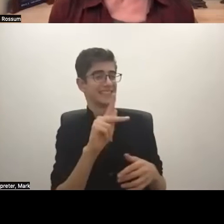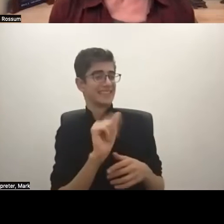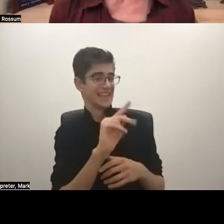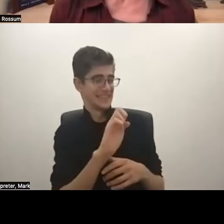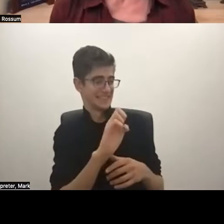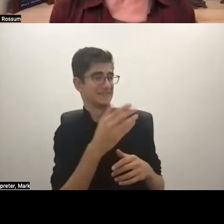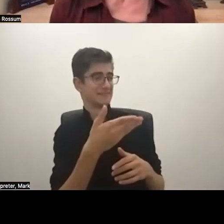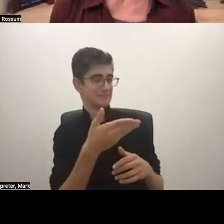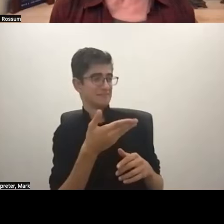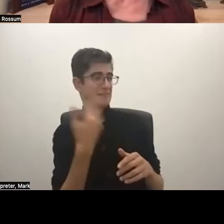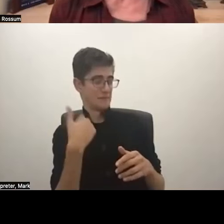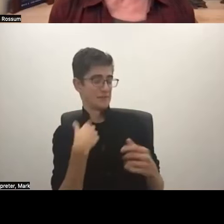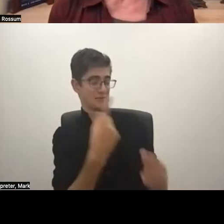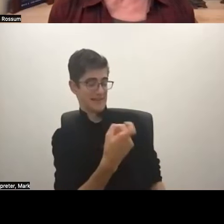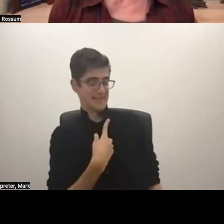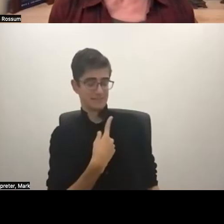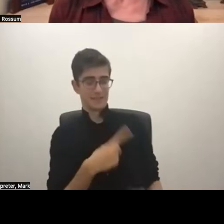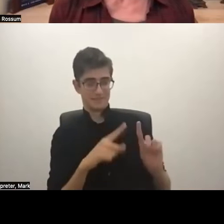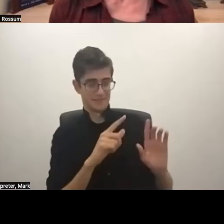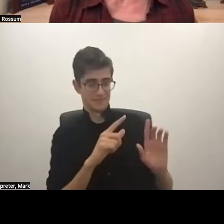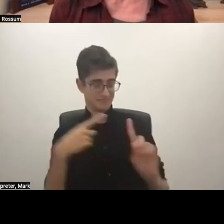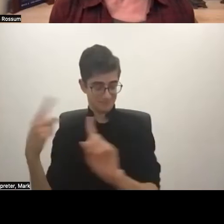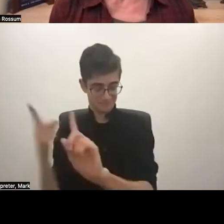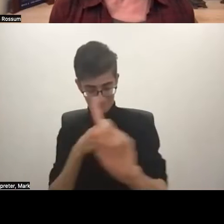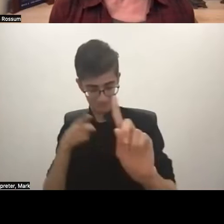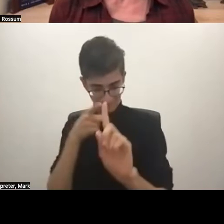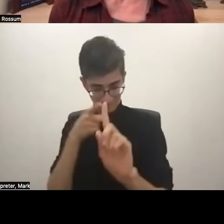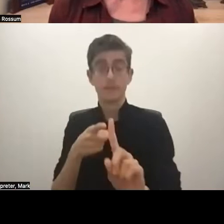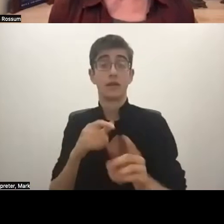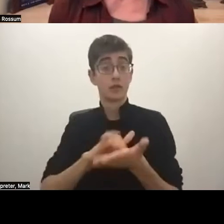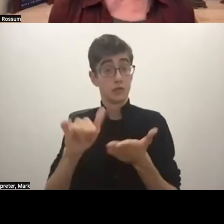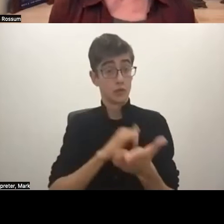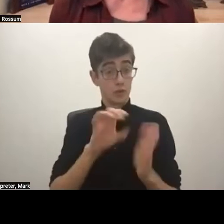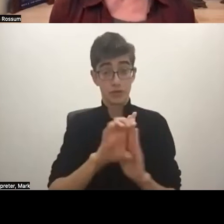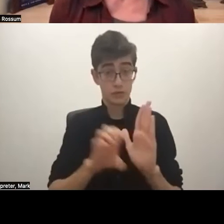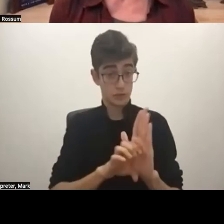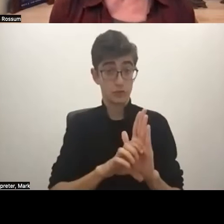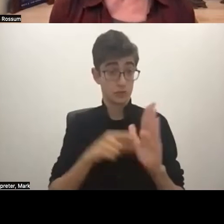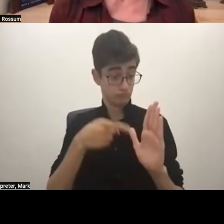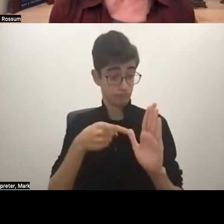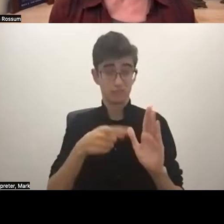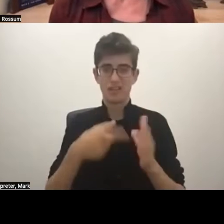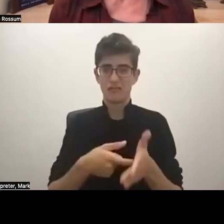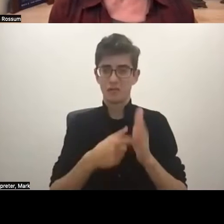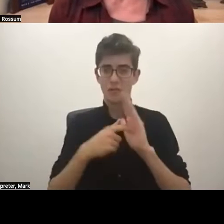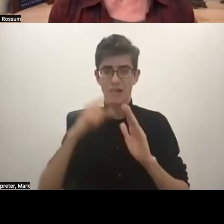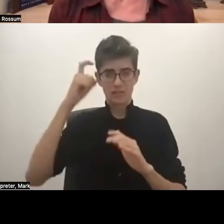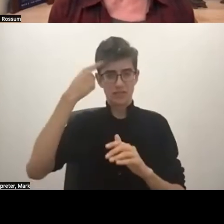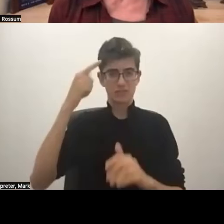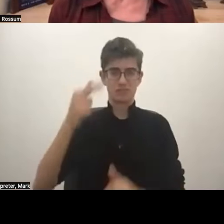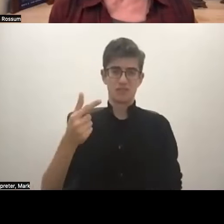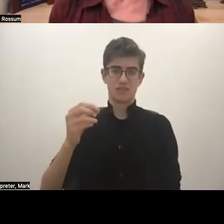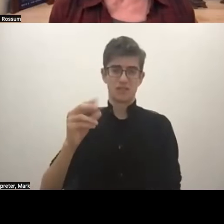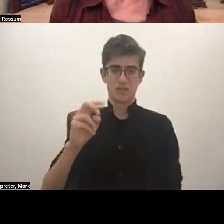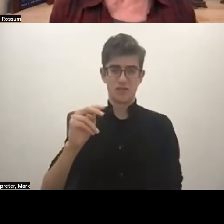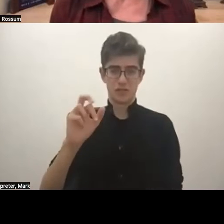myself, Katie. But New York's Constitution puts a duty on the governor to take care that the law be faithfully executed.